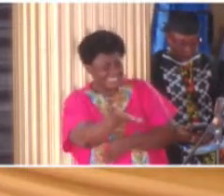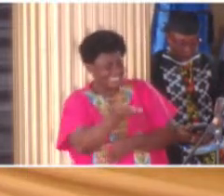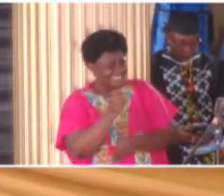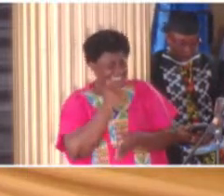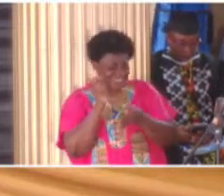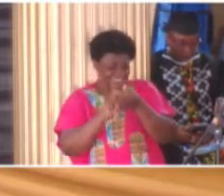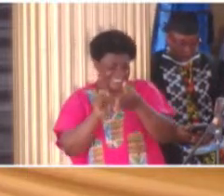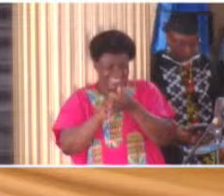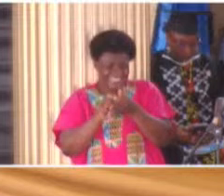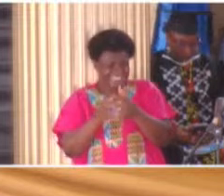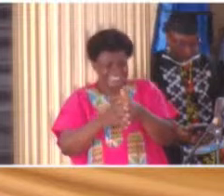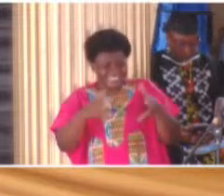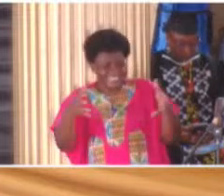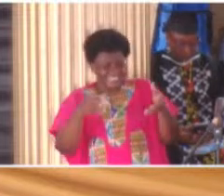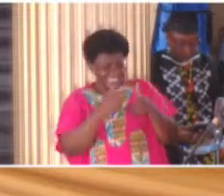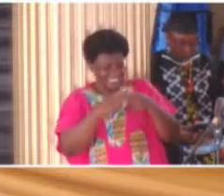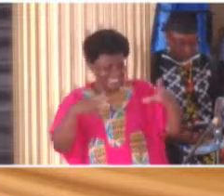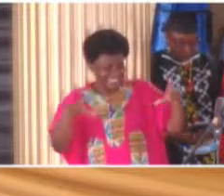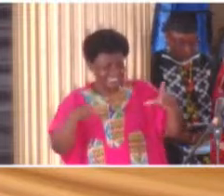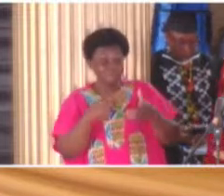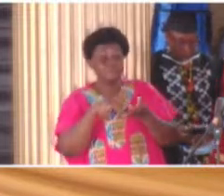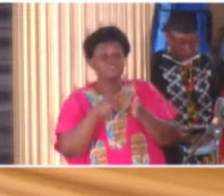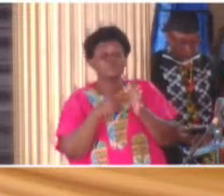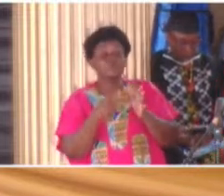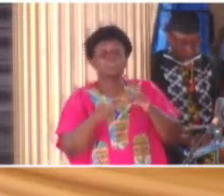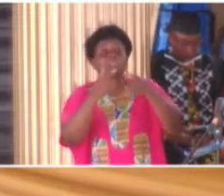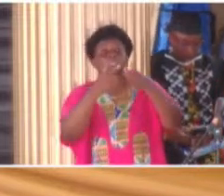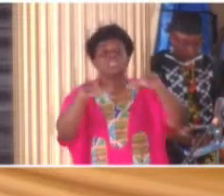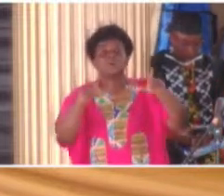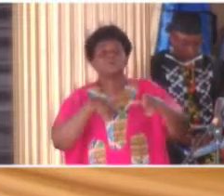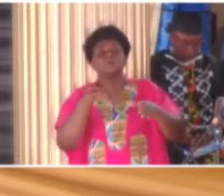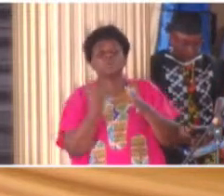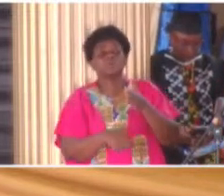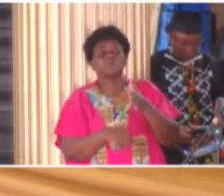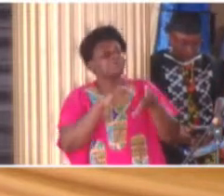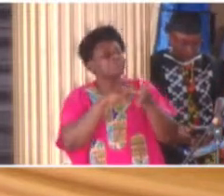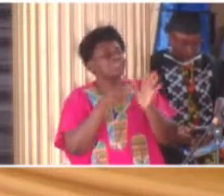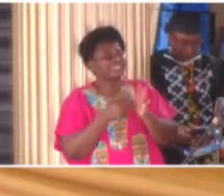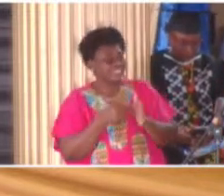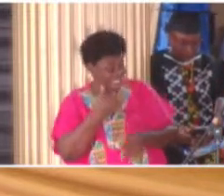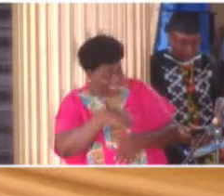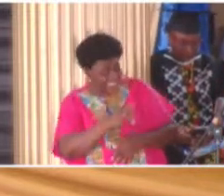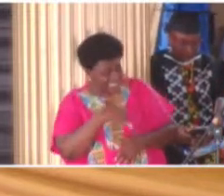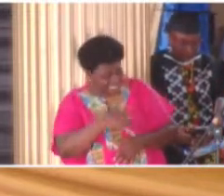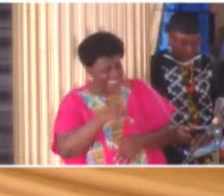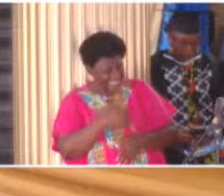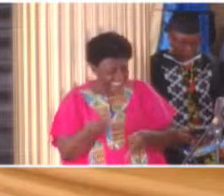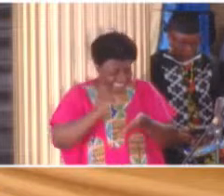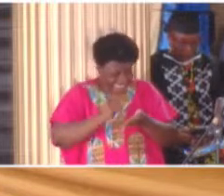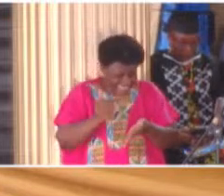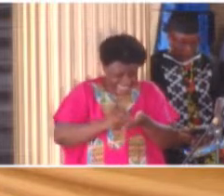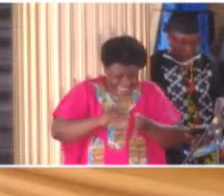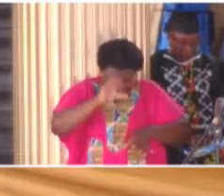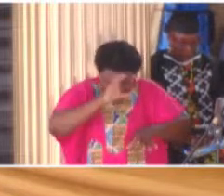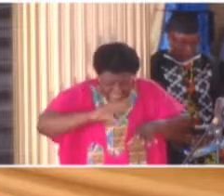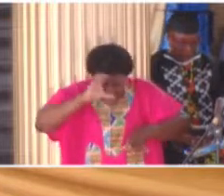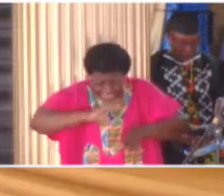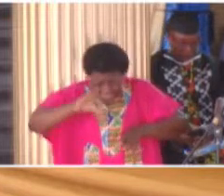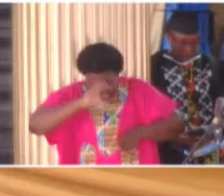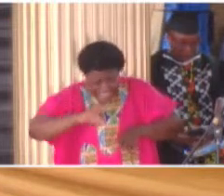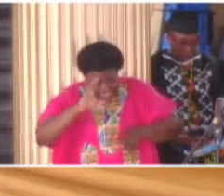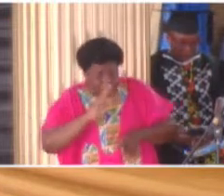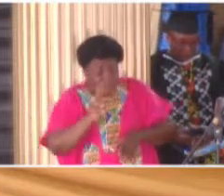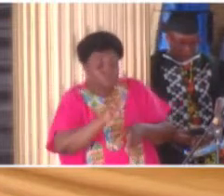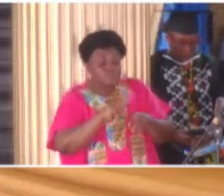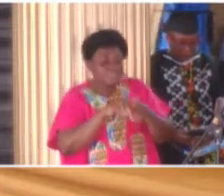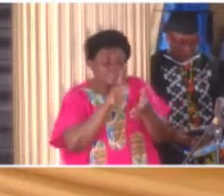in extant language. When I say extant language, language whose meaning you still have to go and find out by using